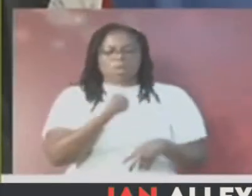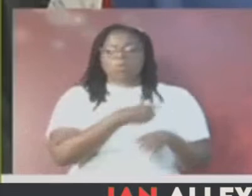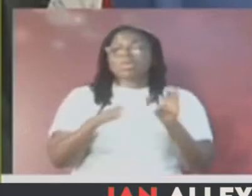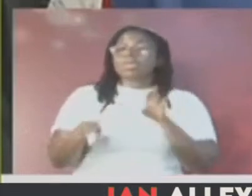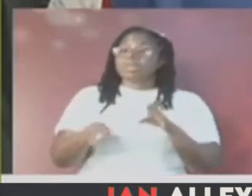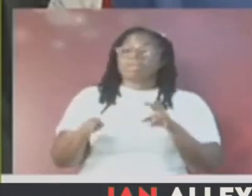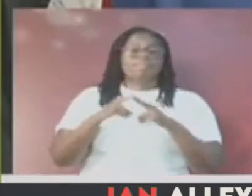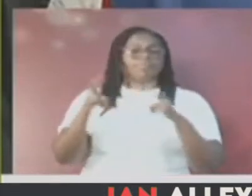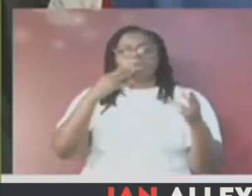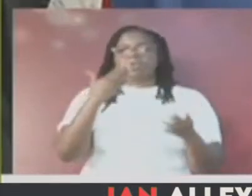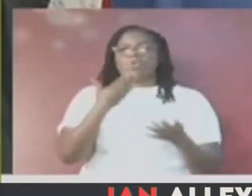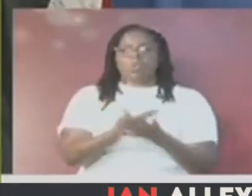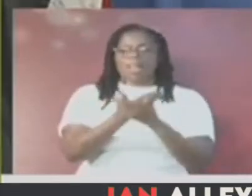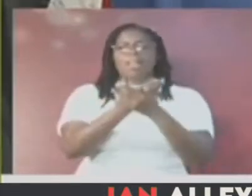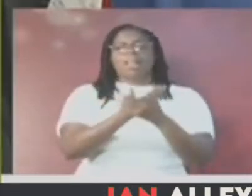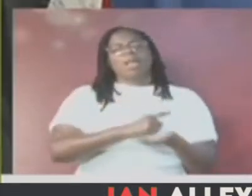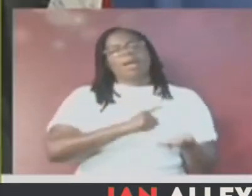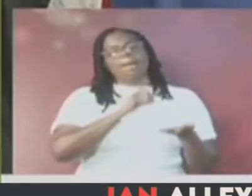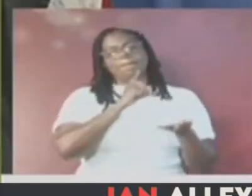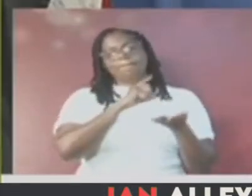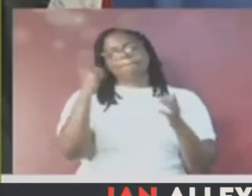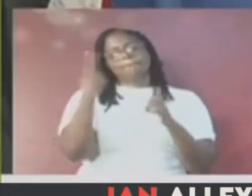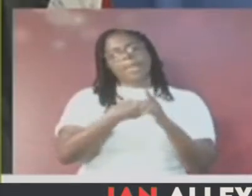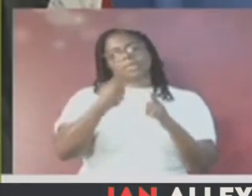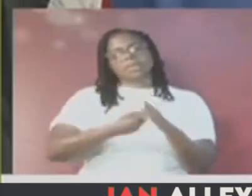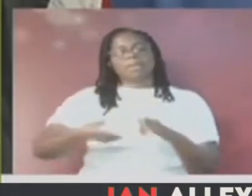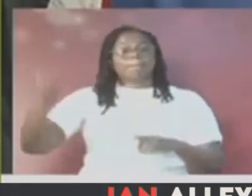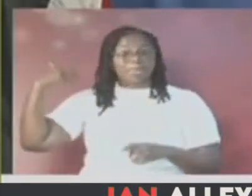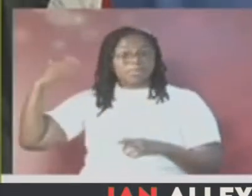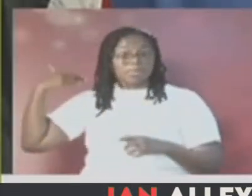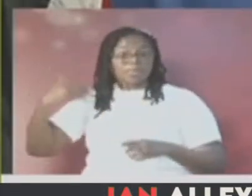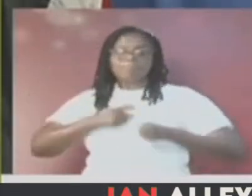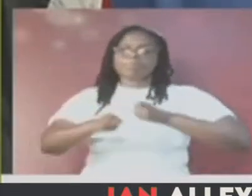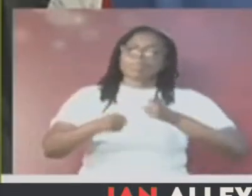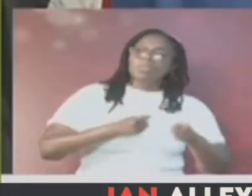in managing and controlling migration across our border.